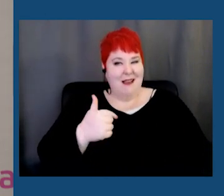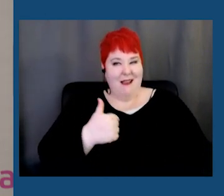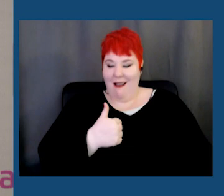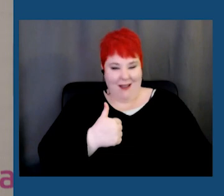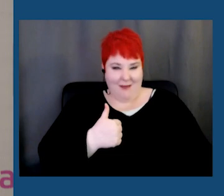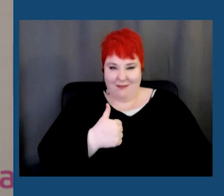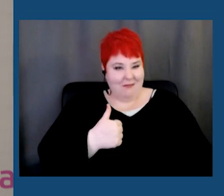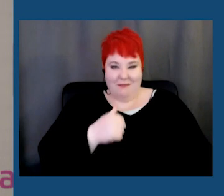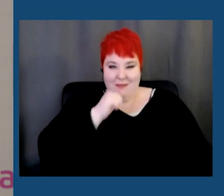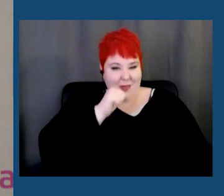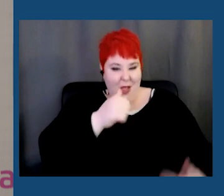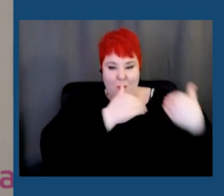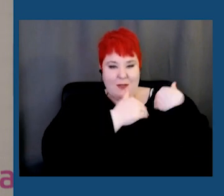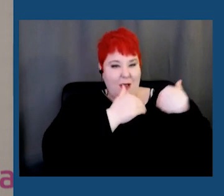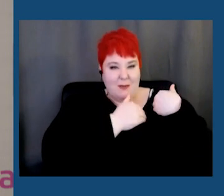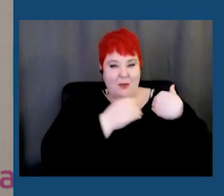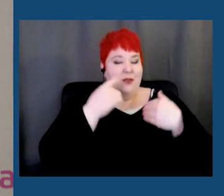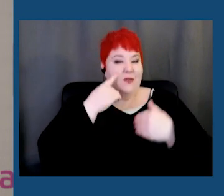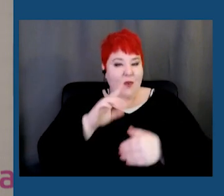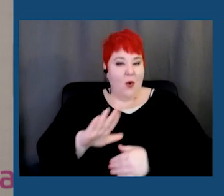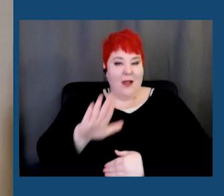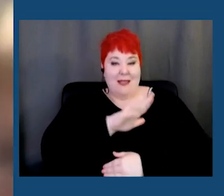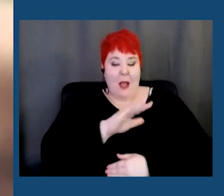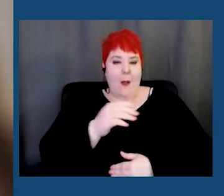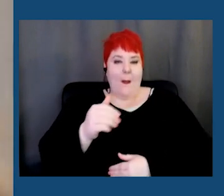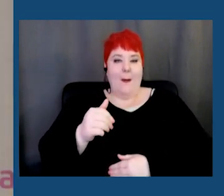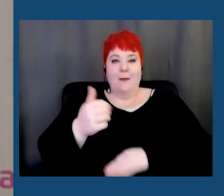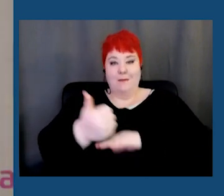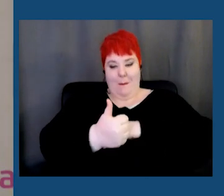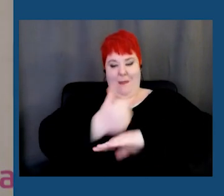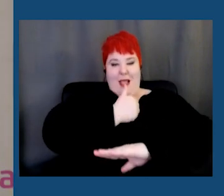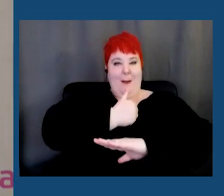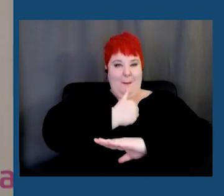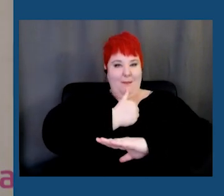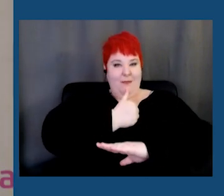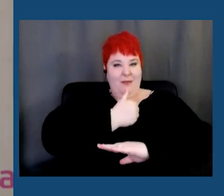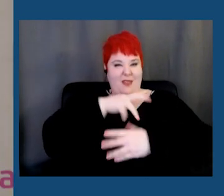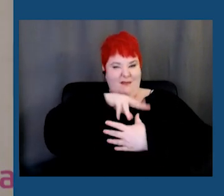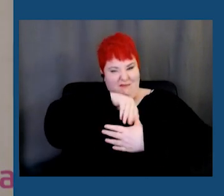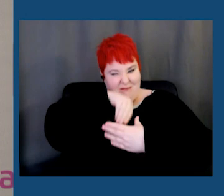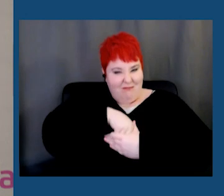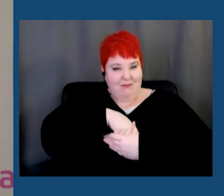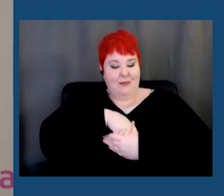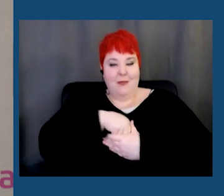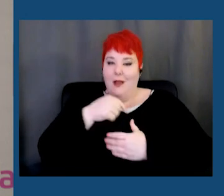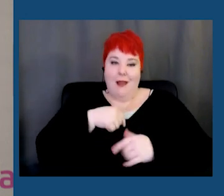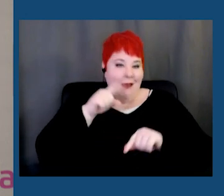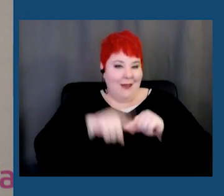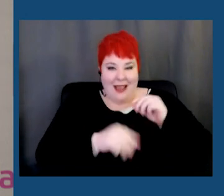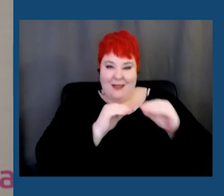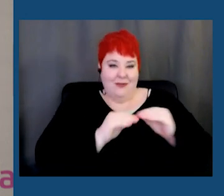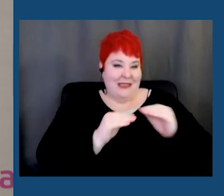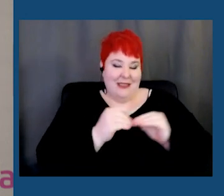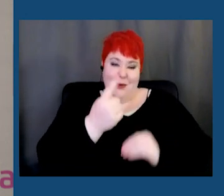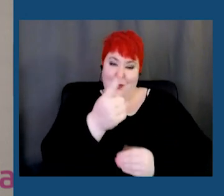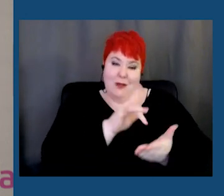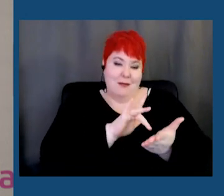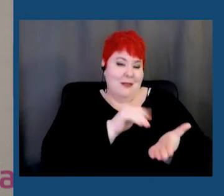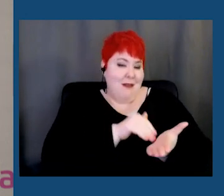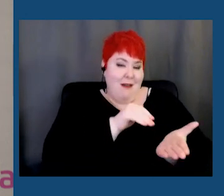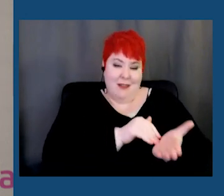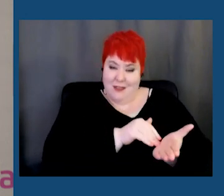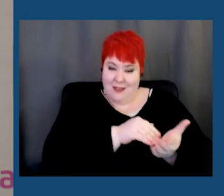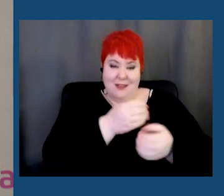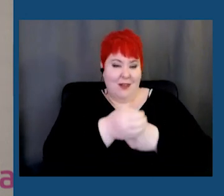responsible for the pervasive sense of blame that patients carry than I can solve it during a medical visit. Patients,